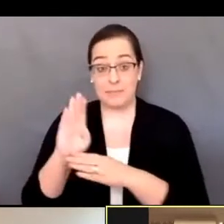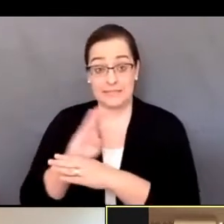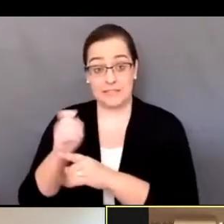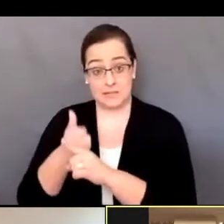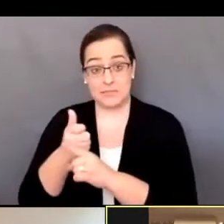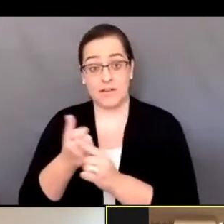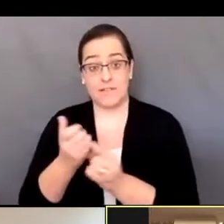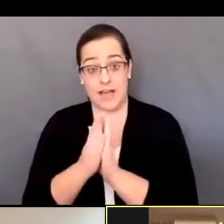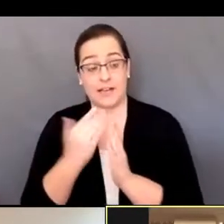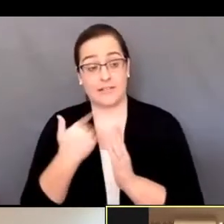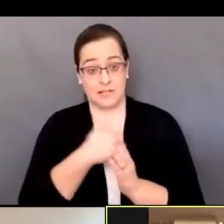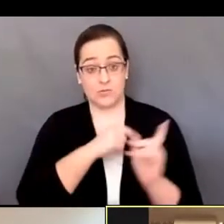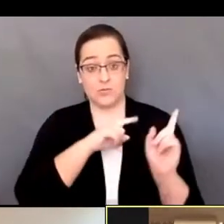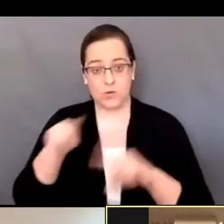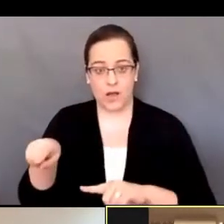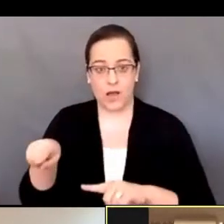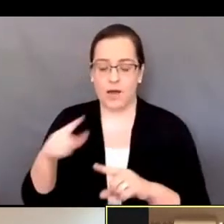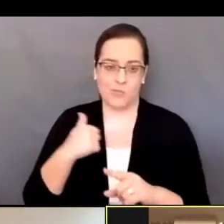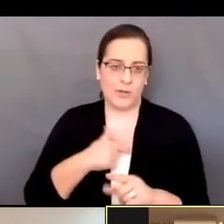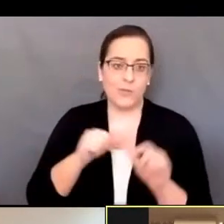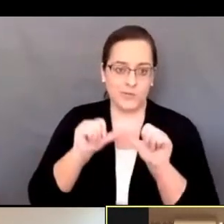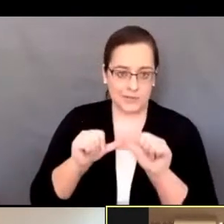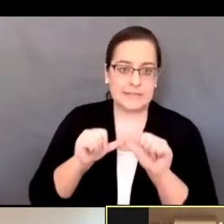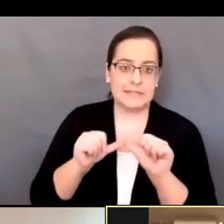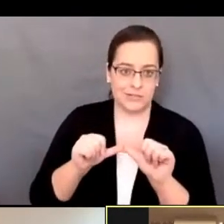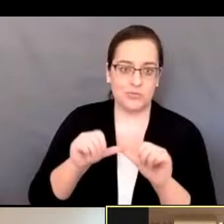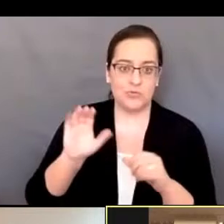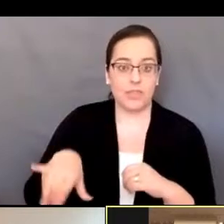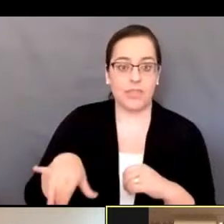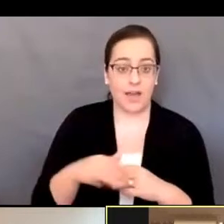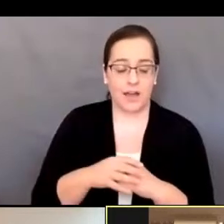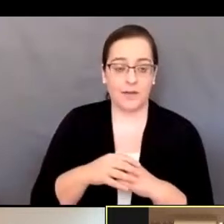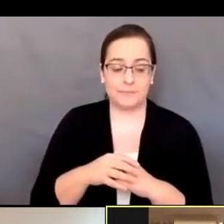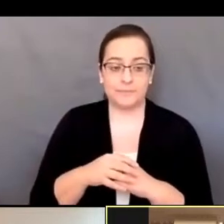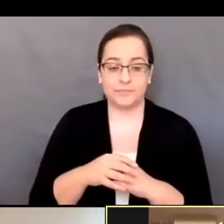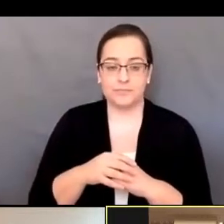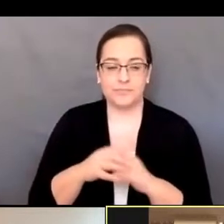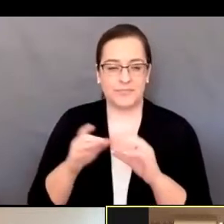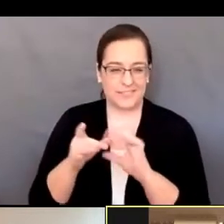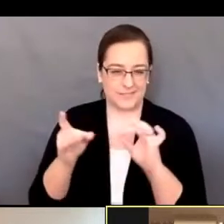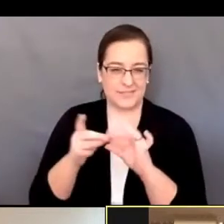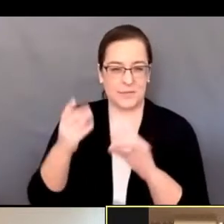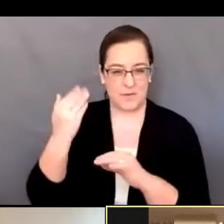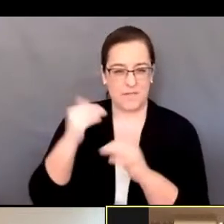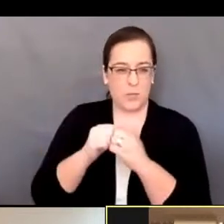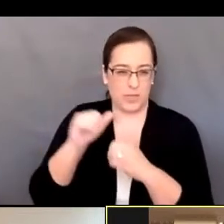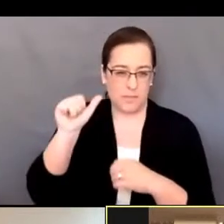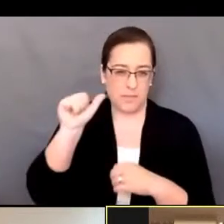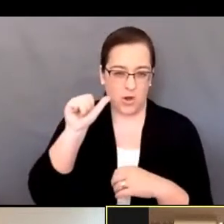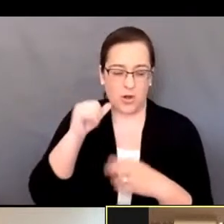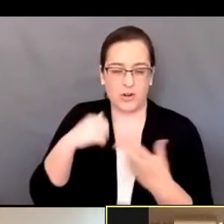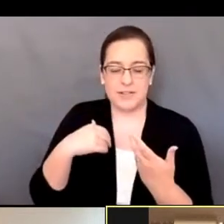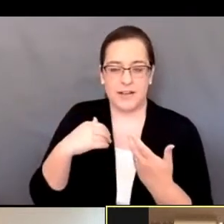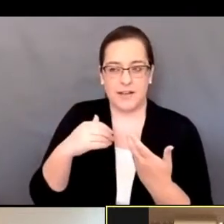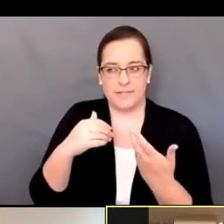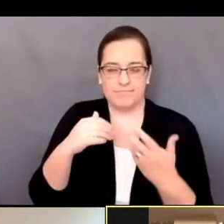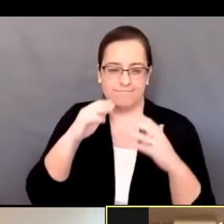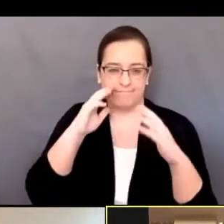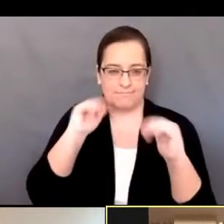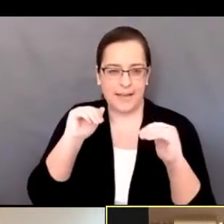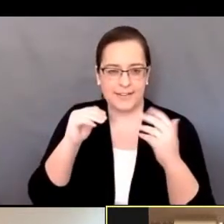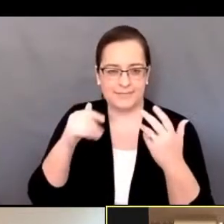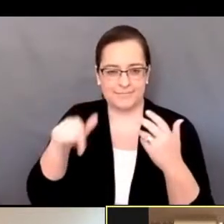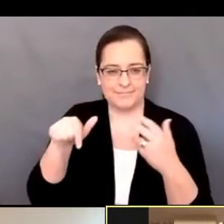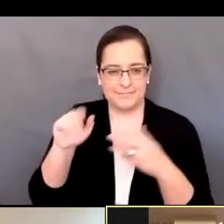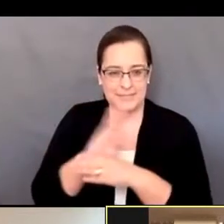We're absolutely open to continue doing that. And so just like I was talking about earlier with the bars, I expect that these